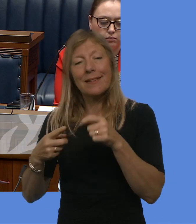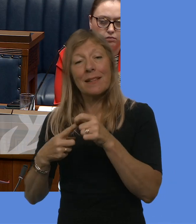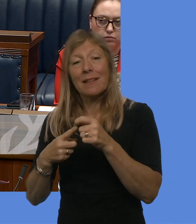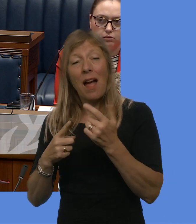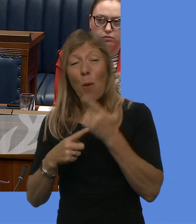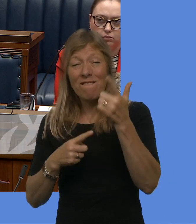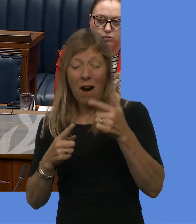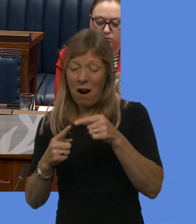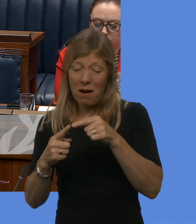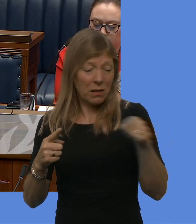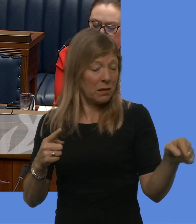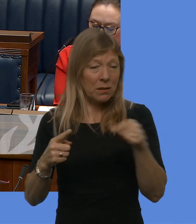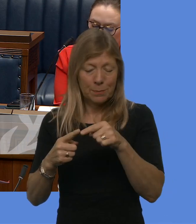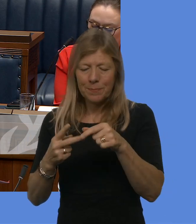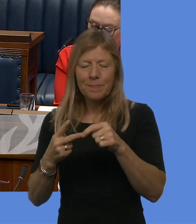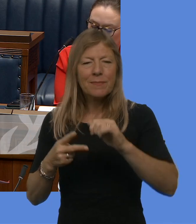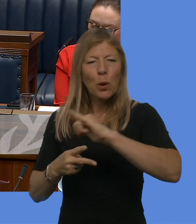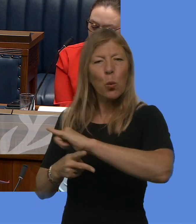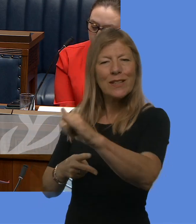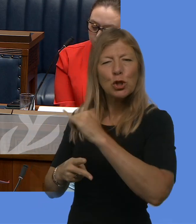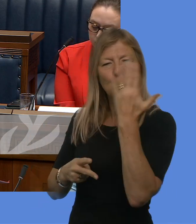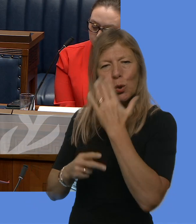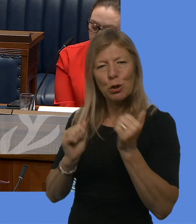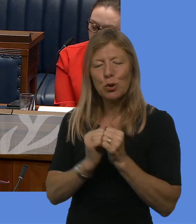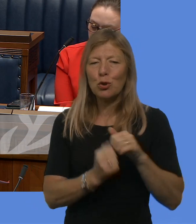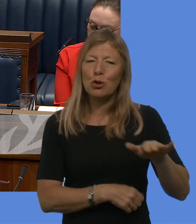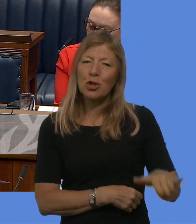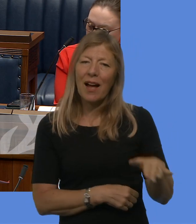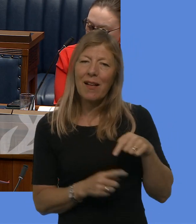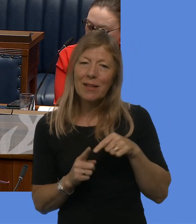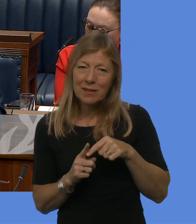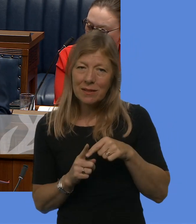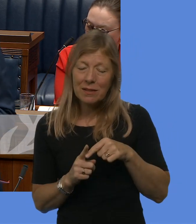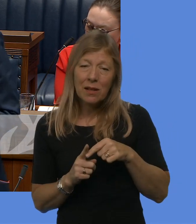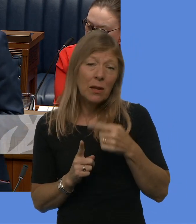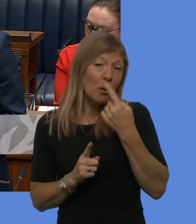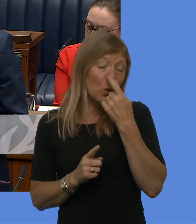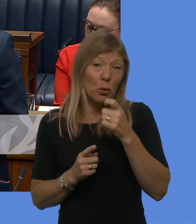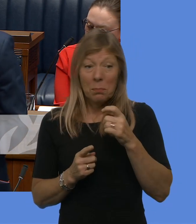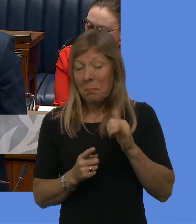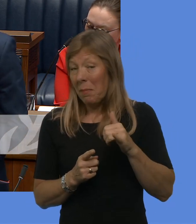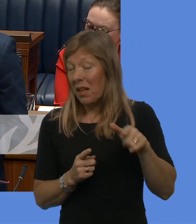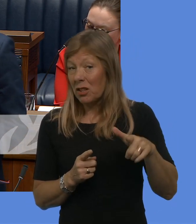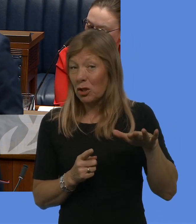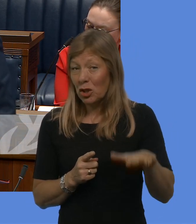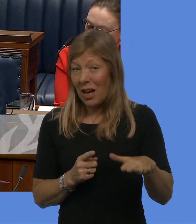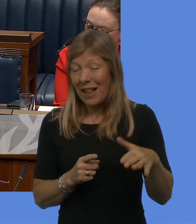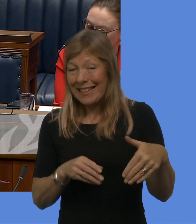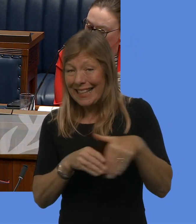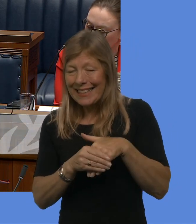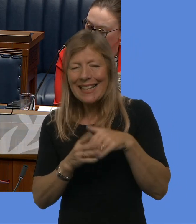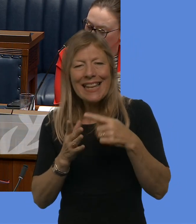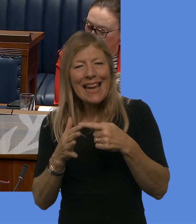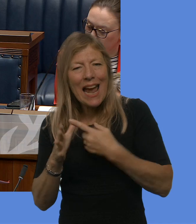EA to determine the most suitable mode of transport for eligible pupils, which may include a seat on an EA bus, a TransLink bus pass,